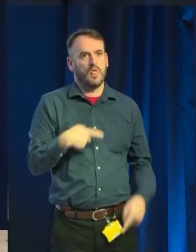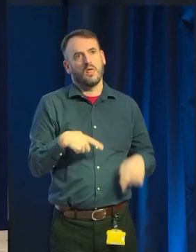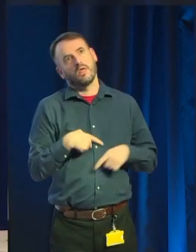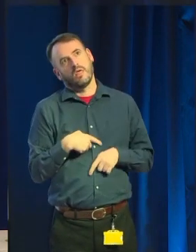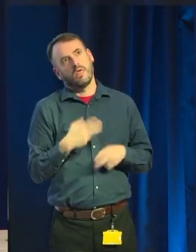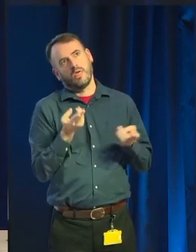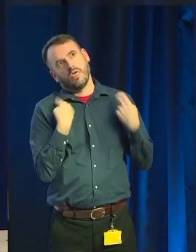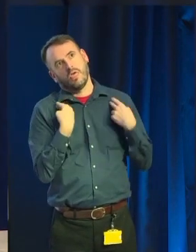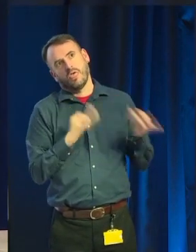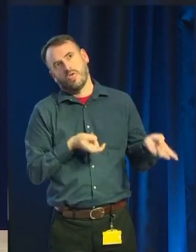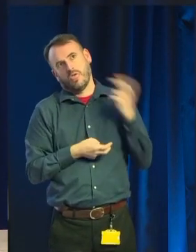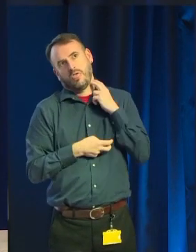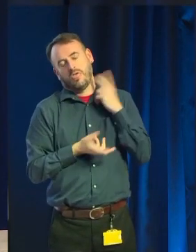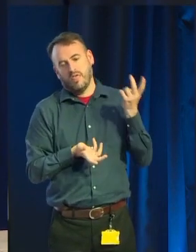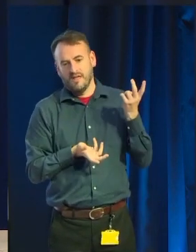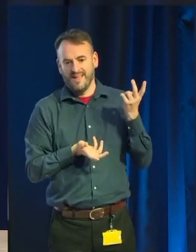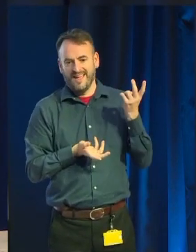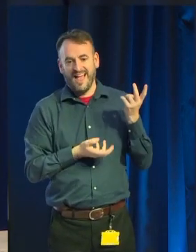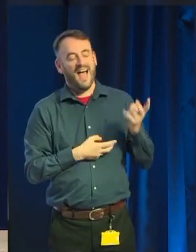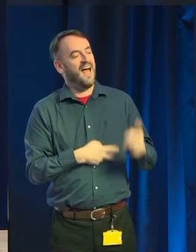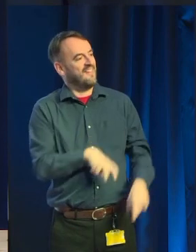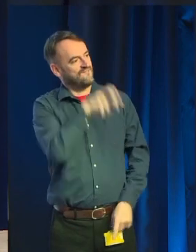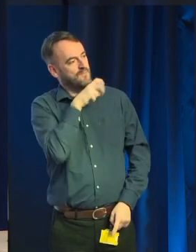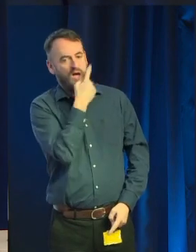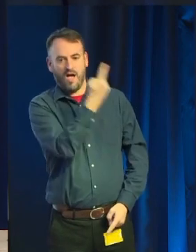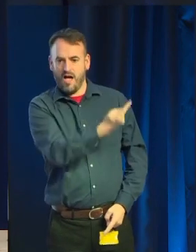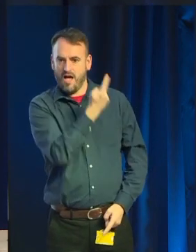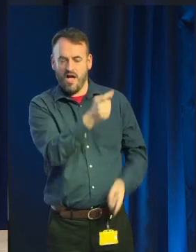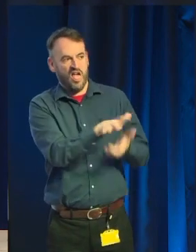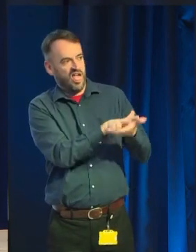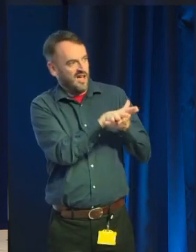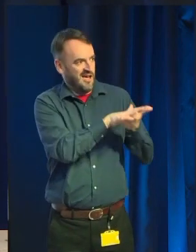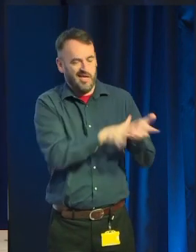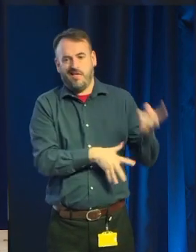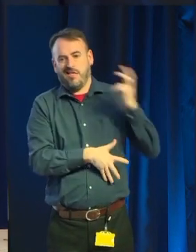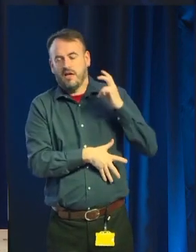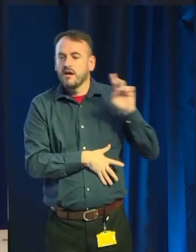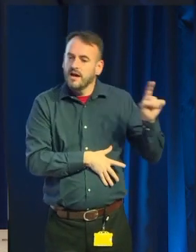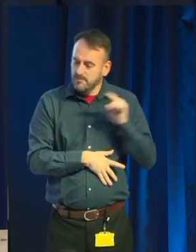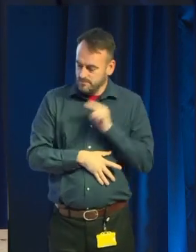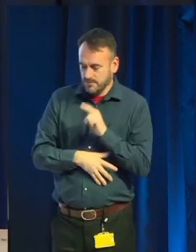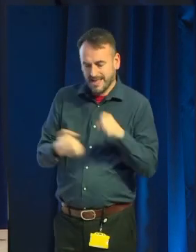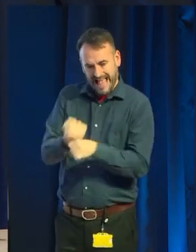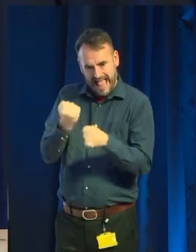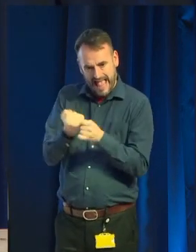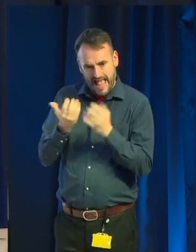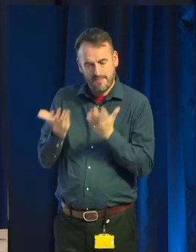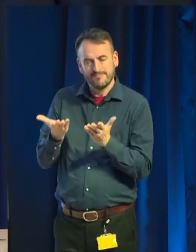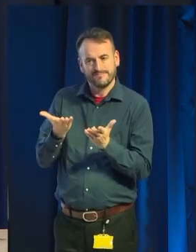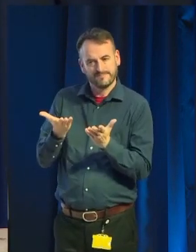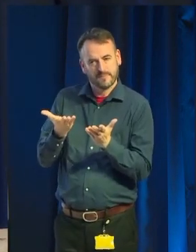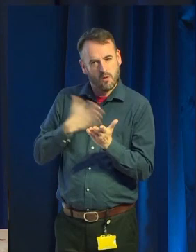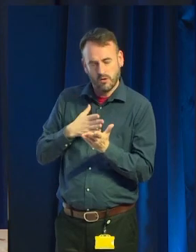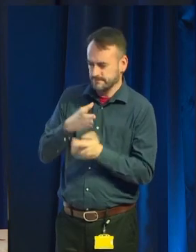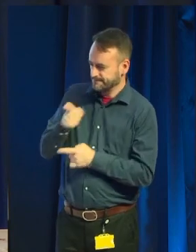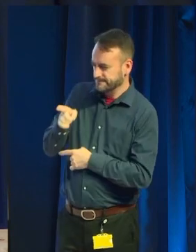while the vampire bites her, but here I wanted her to have the power